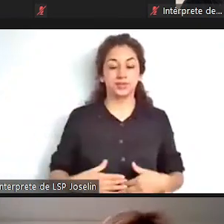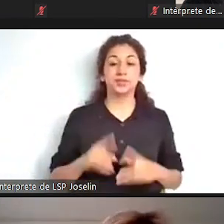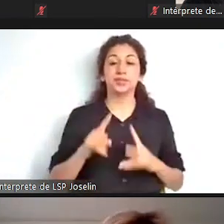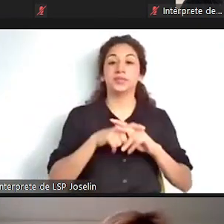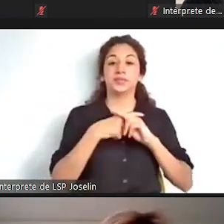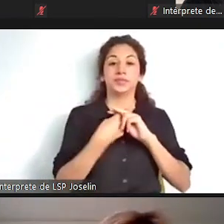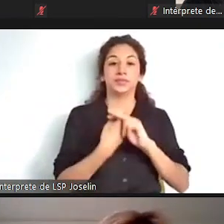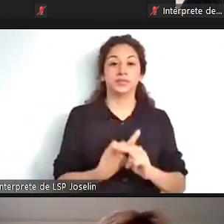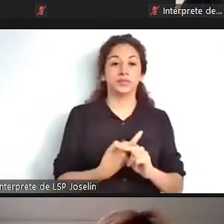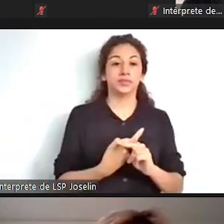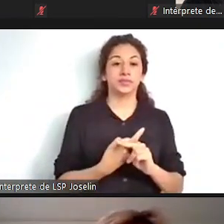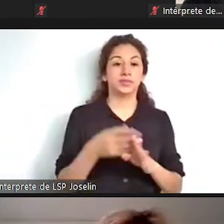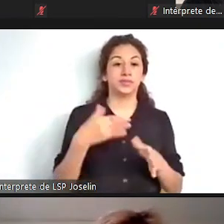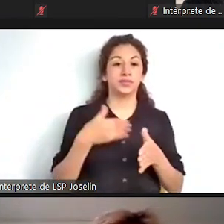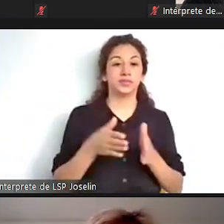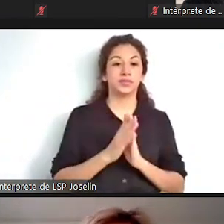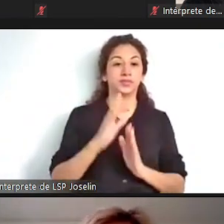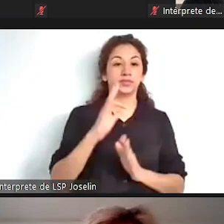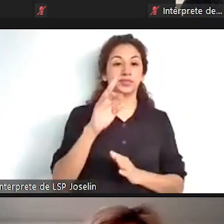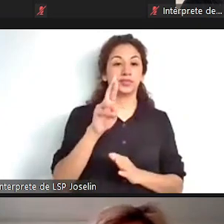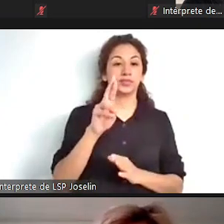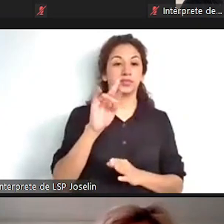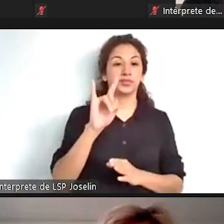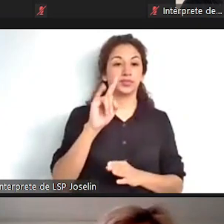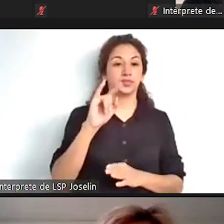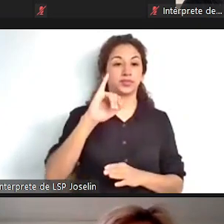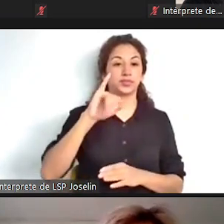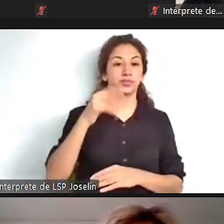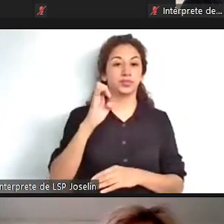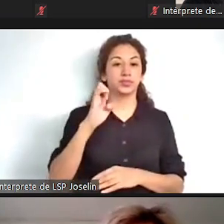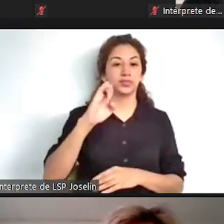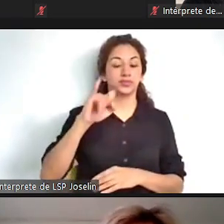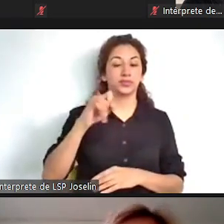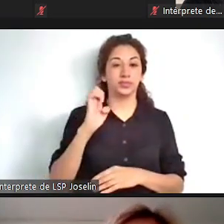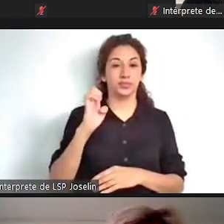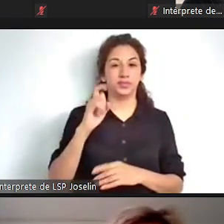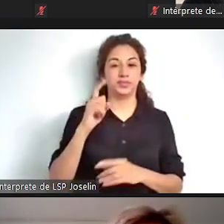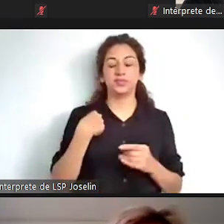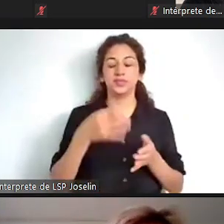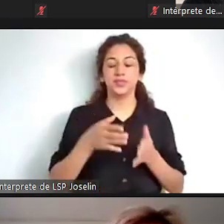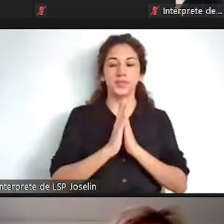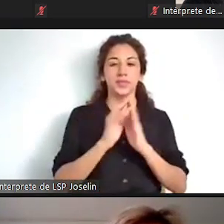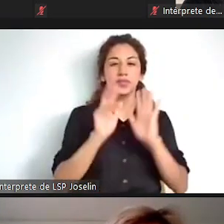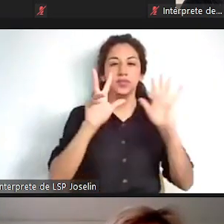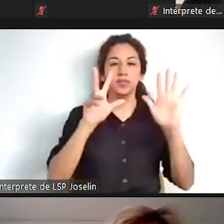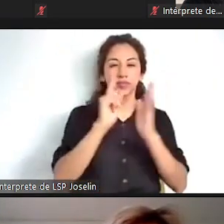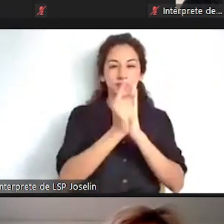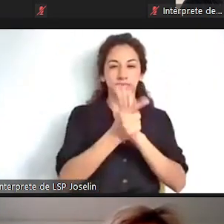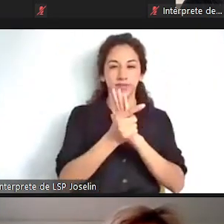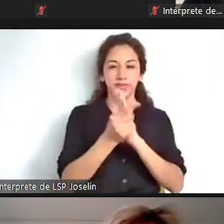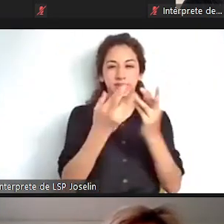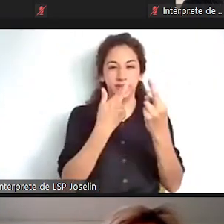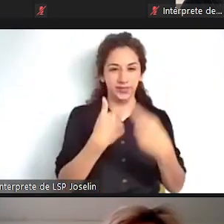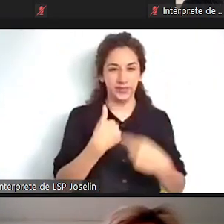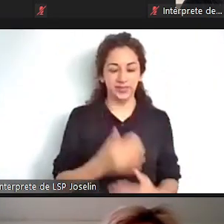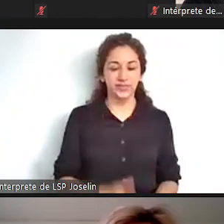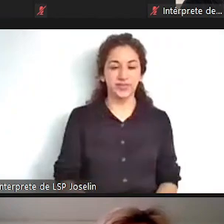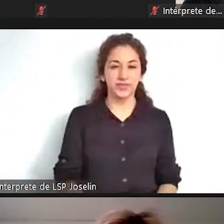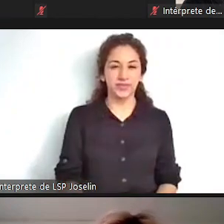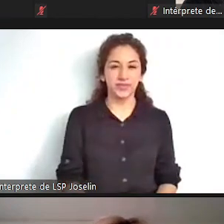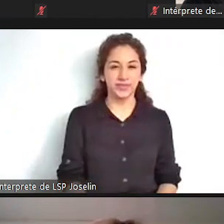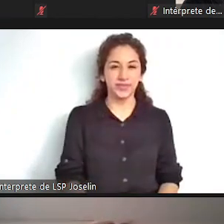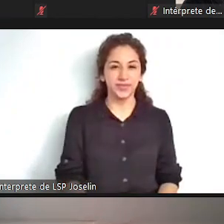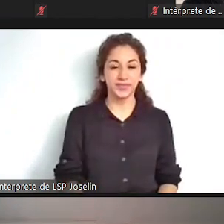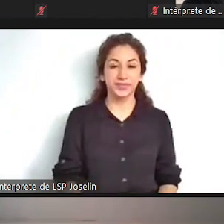and human rights we would like to start and we ask frankie to respond the question that we have